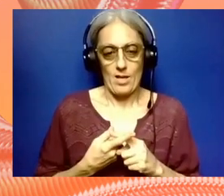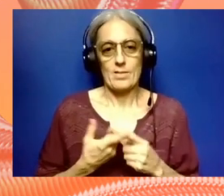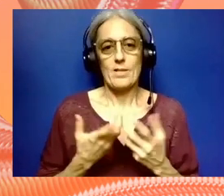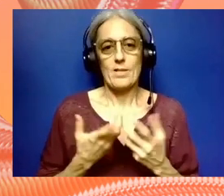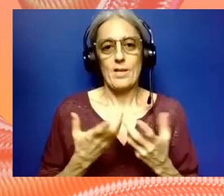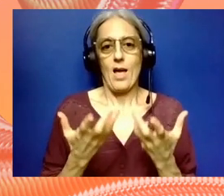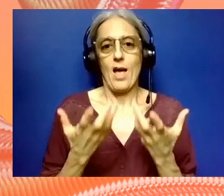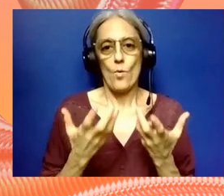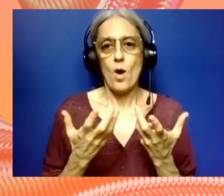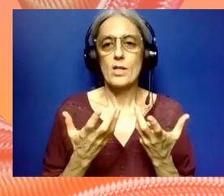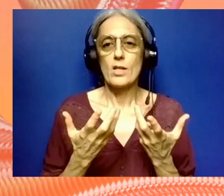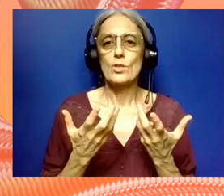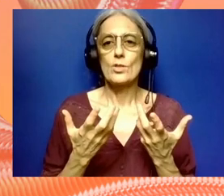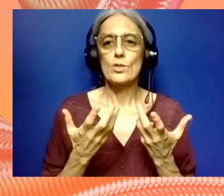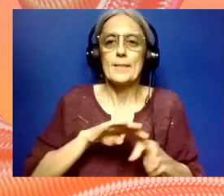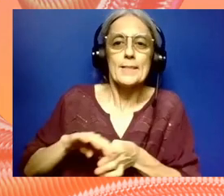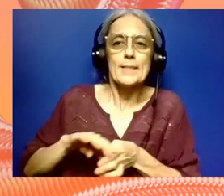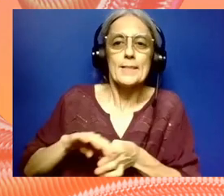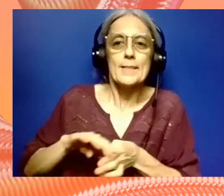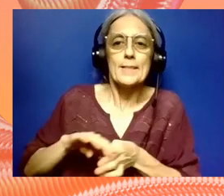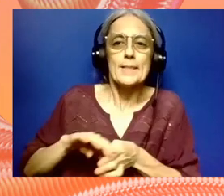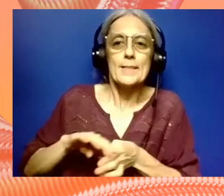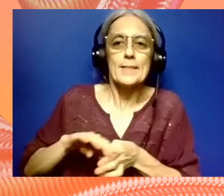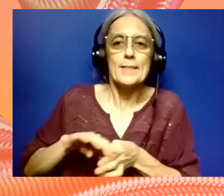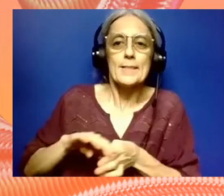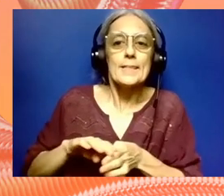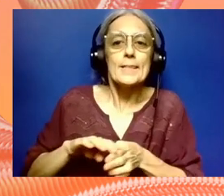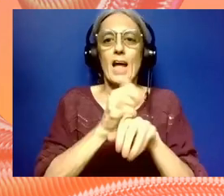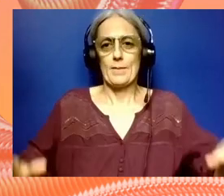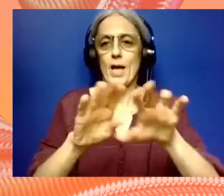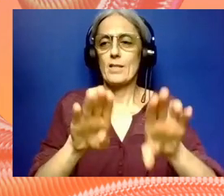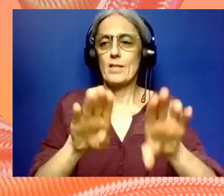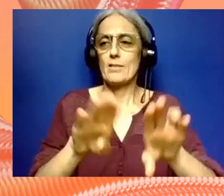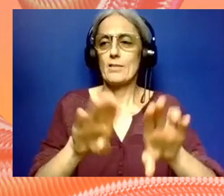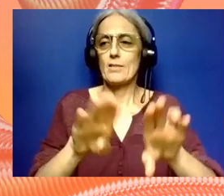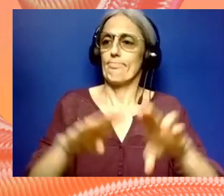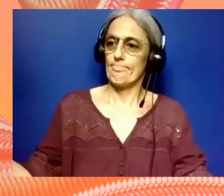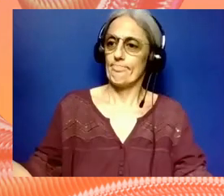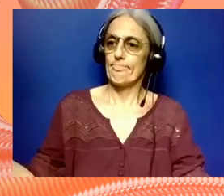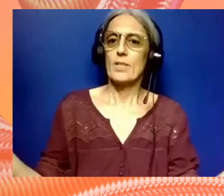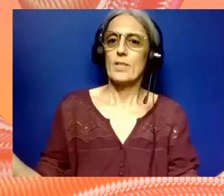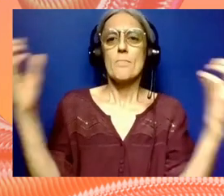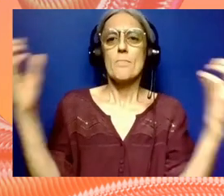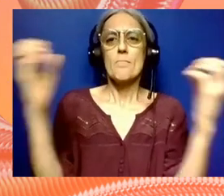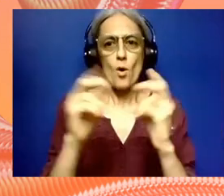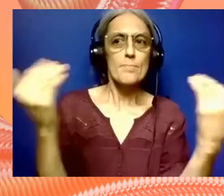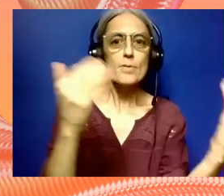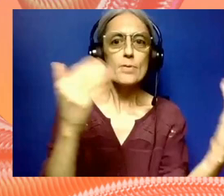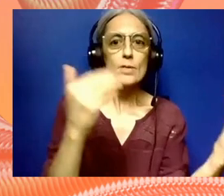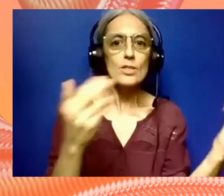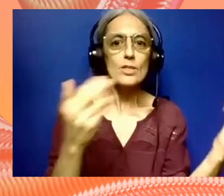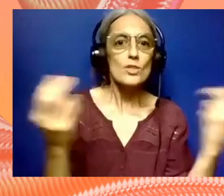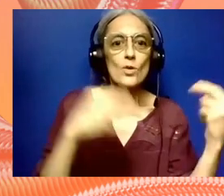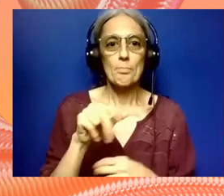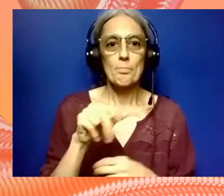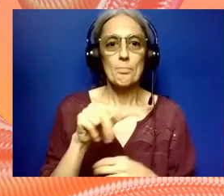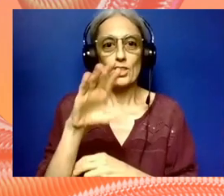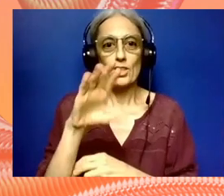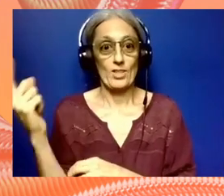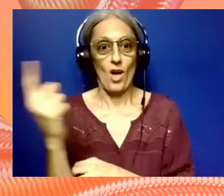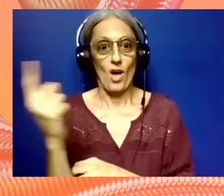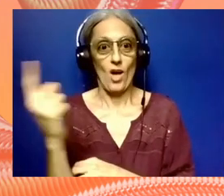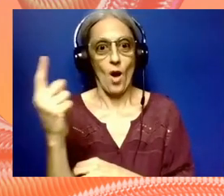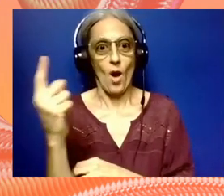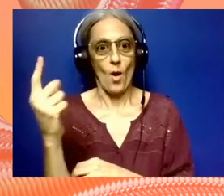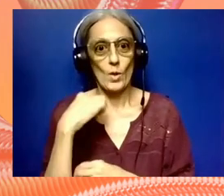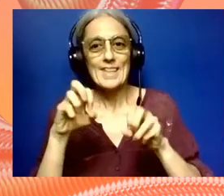to join. Yeah. And Patrice often says, like, we need you at the end of her. We need you. And